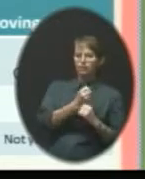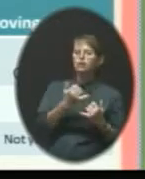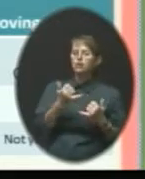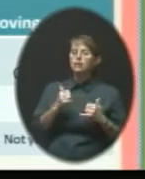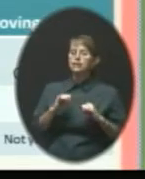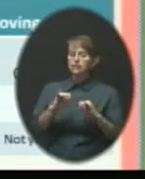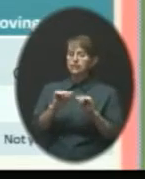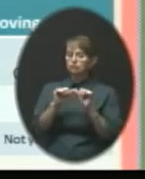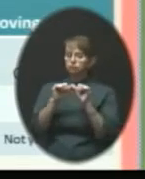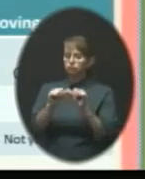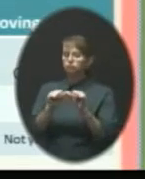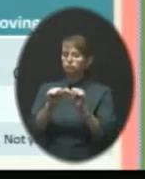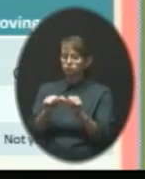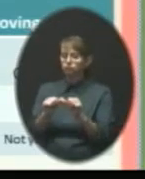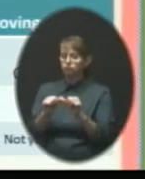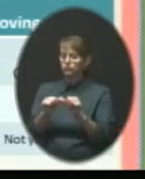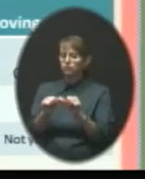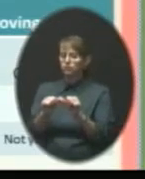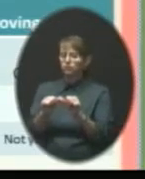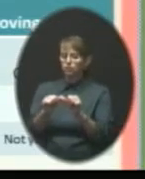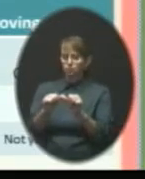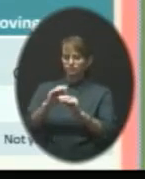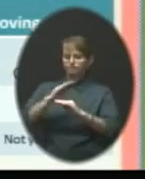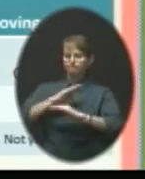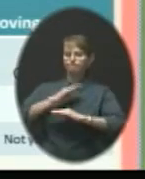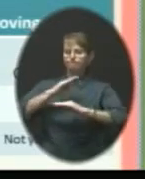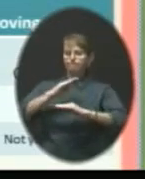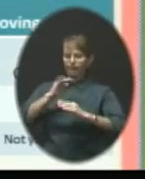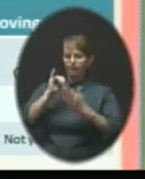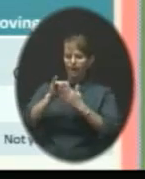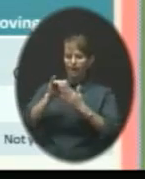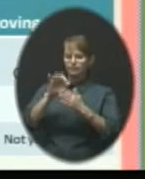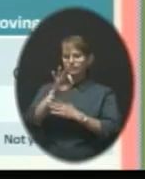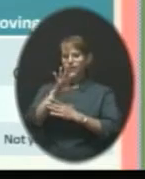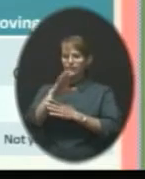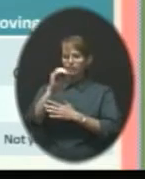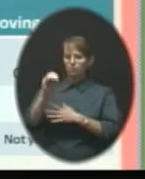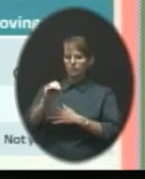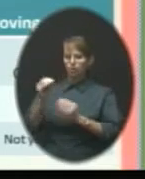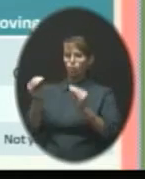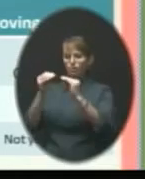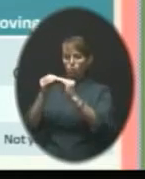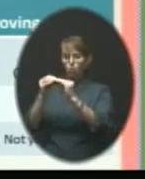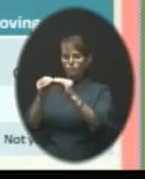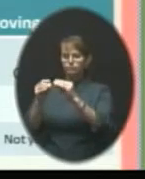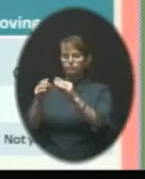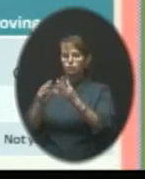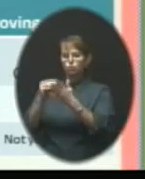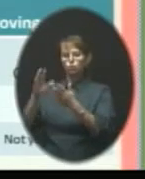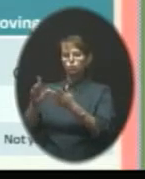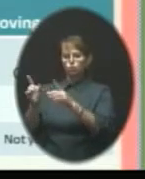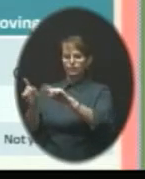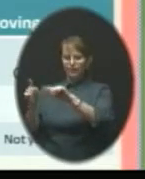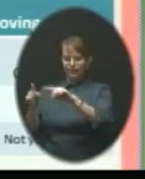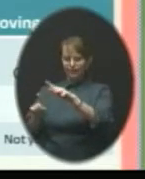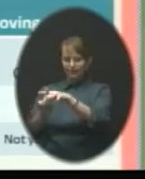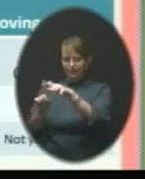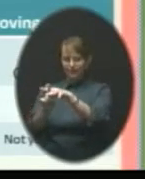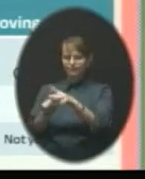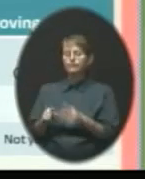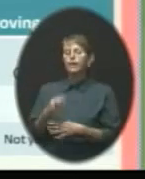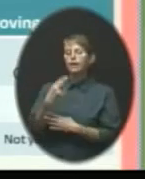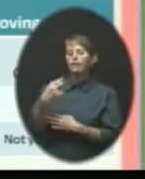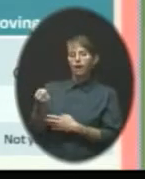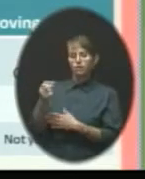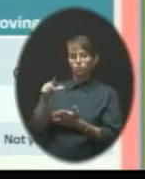to kind of meet that mark of having 95% or greater. The high school graduation rate, which is